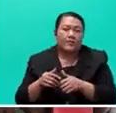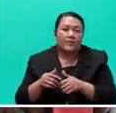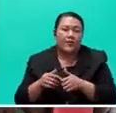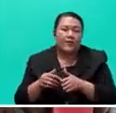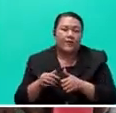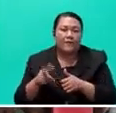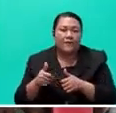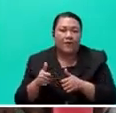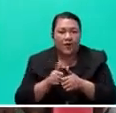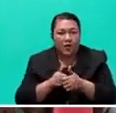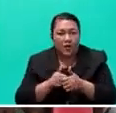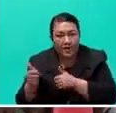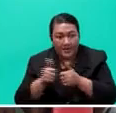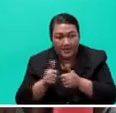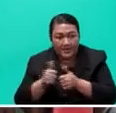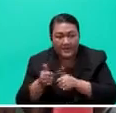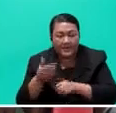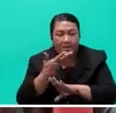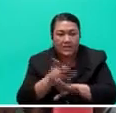administration of the new legislation.